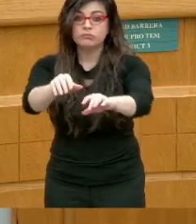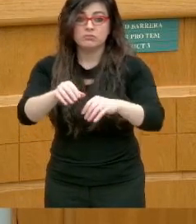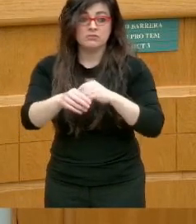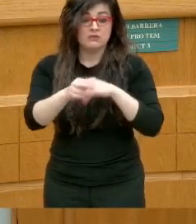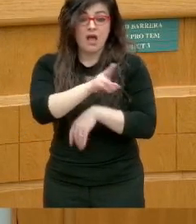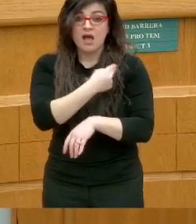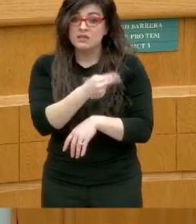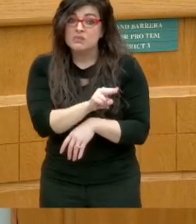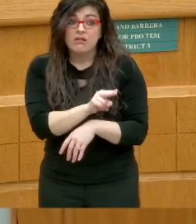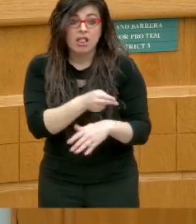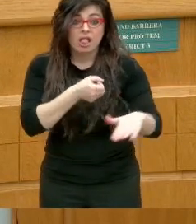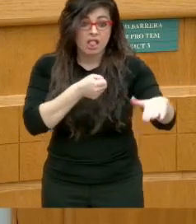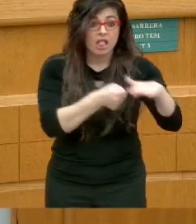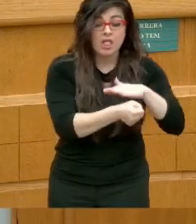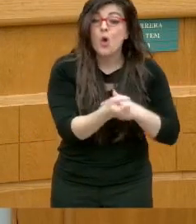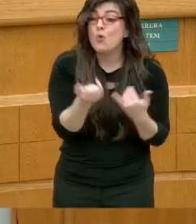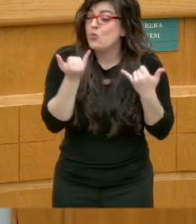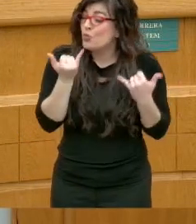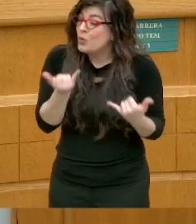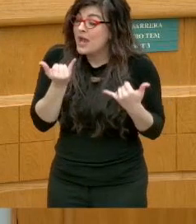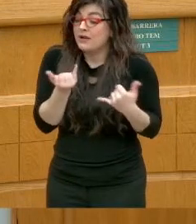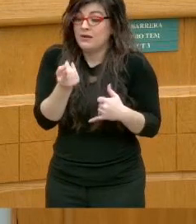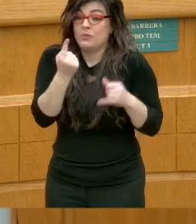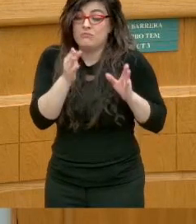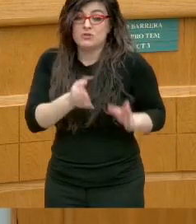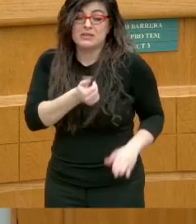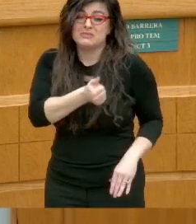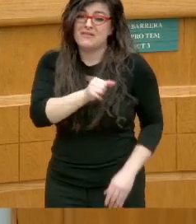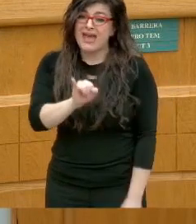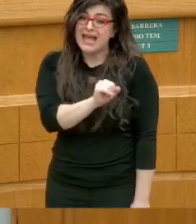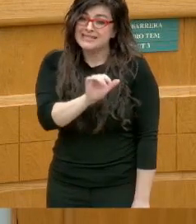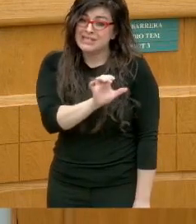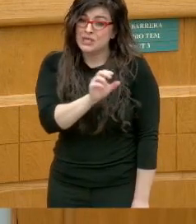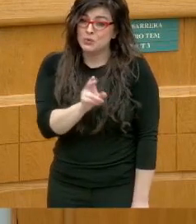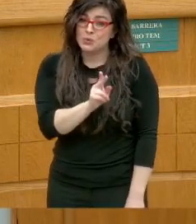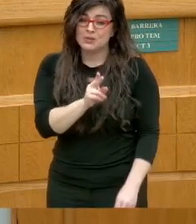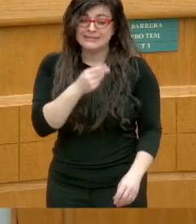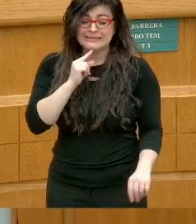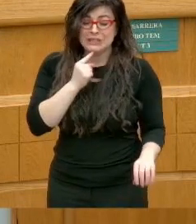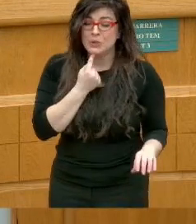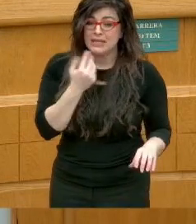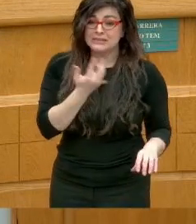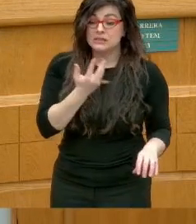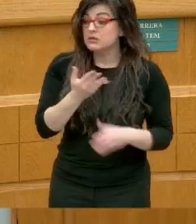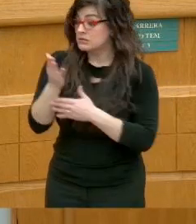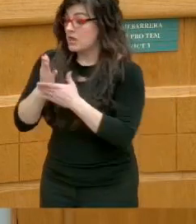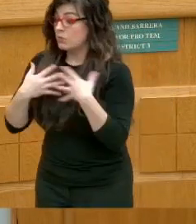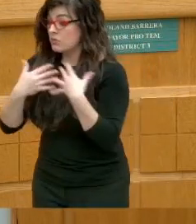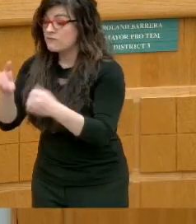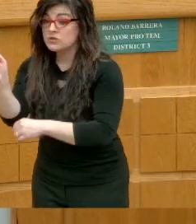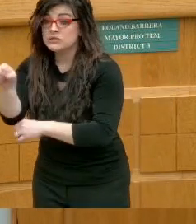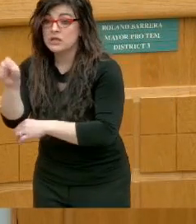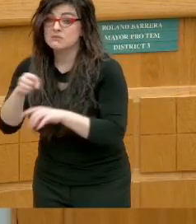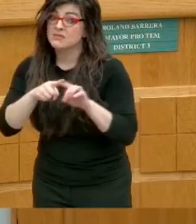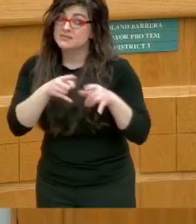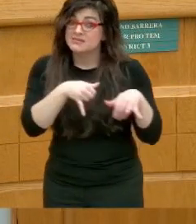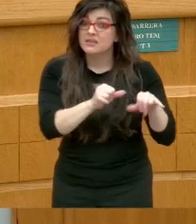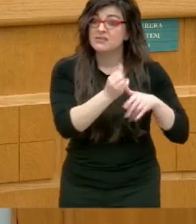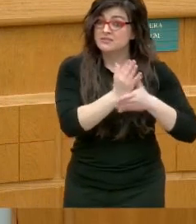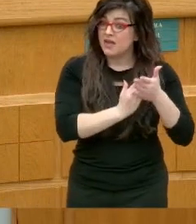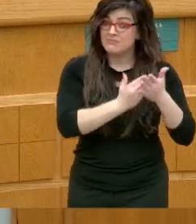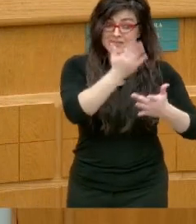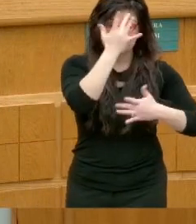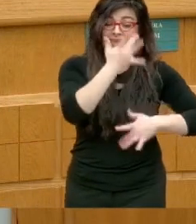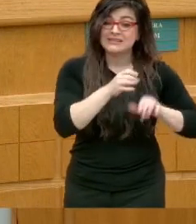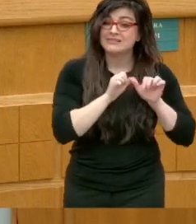one of which is in intensive care right now. There are people that have recovered, and that is fantastic, but there are people that have not recovered.